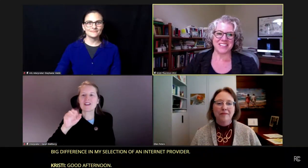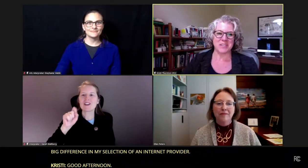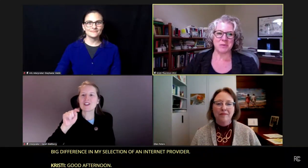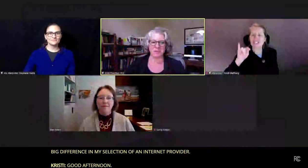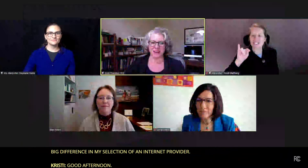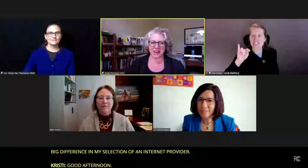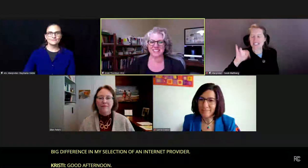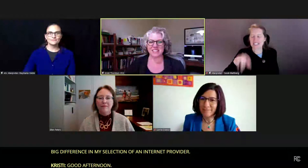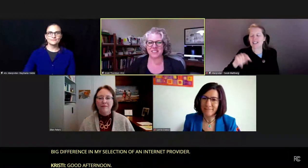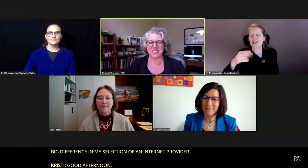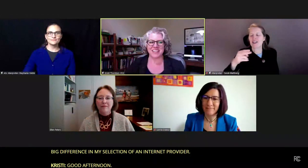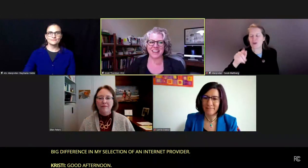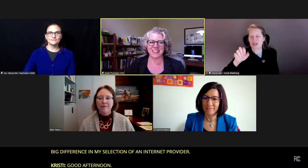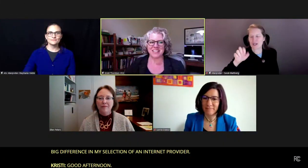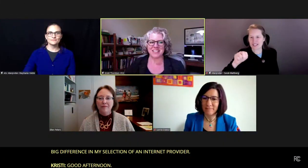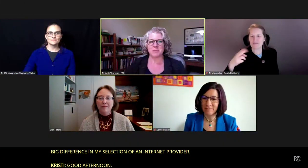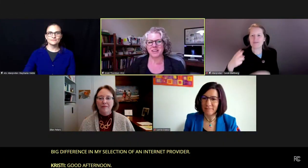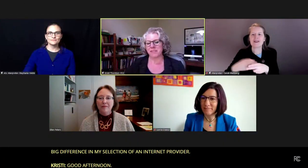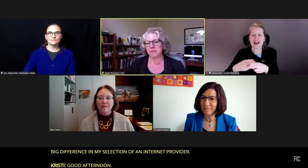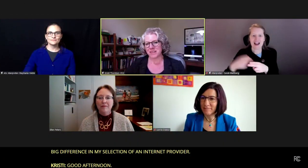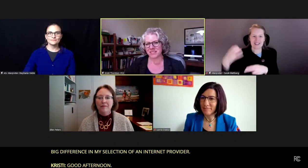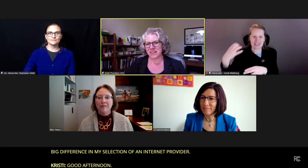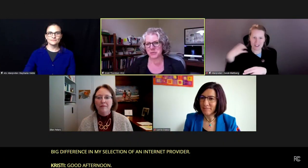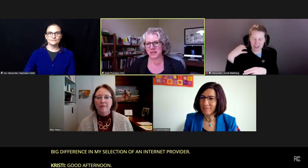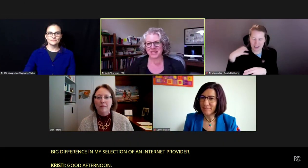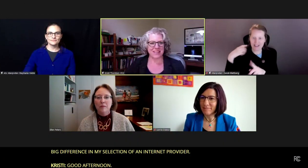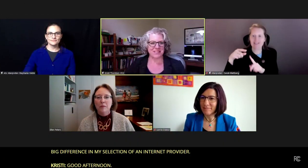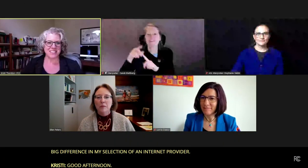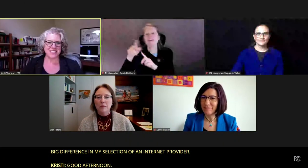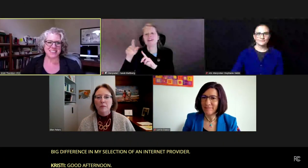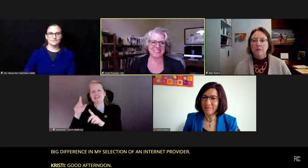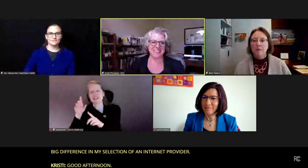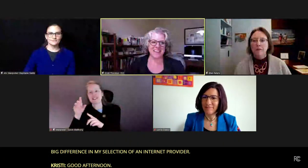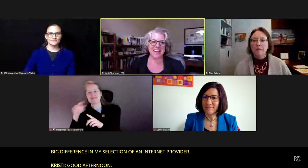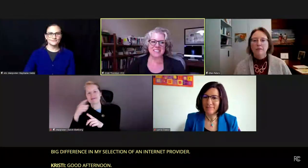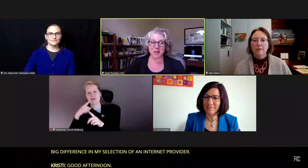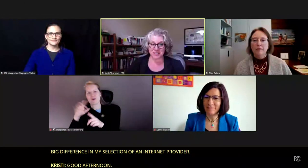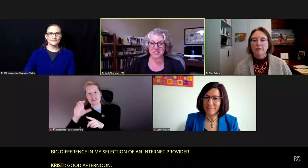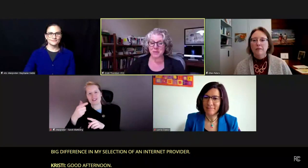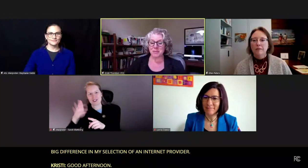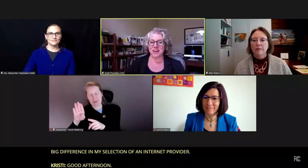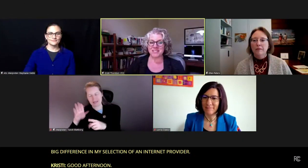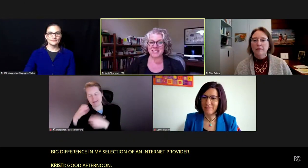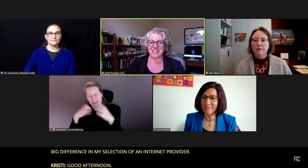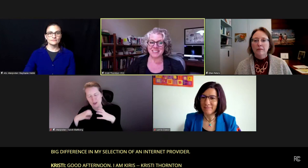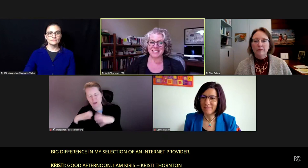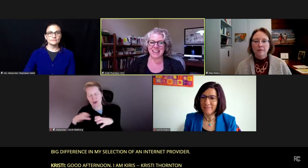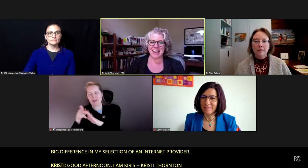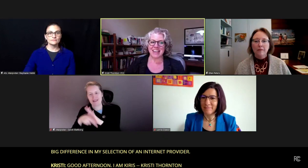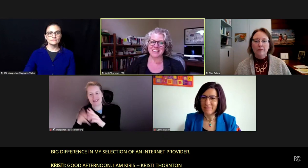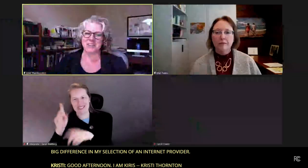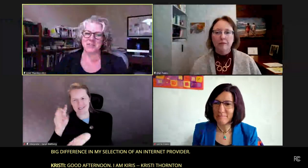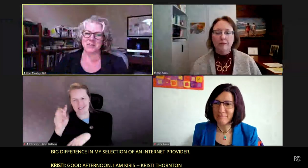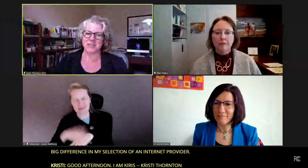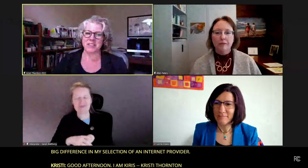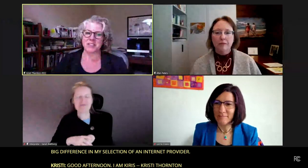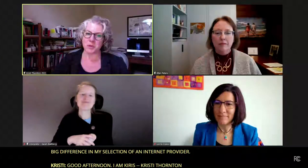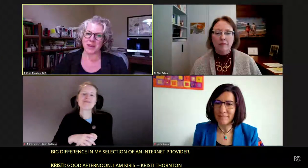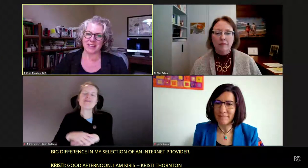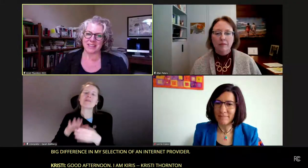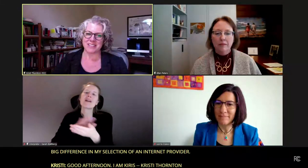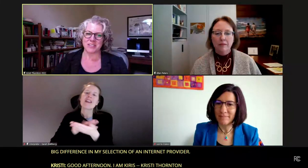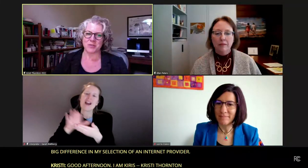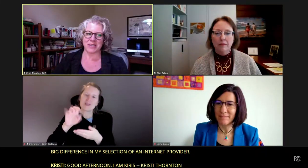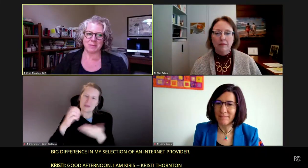the Consumer Policy Division in the Consumer and Governmental Affairs Bureau at the FCC. It's a pleasure to be part of this hearing today and to introduce the